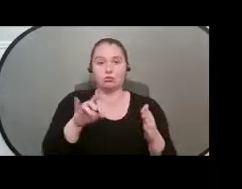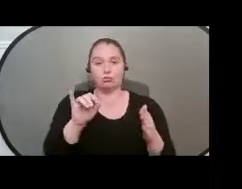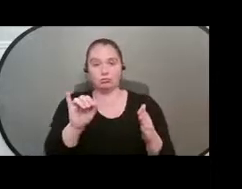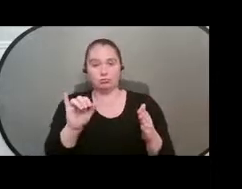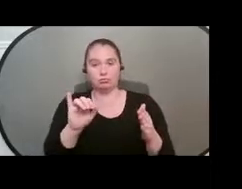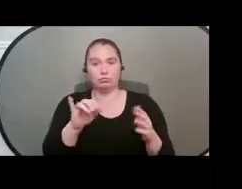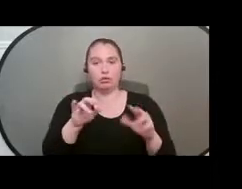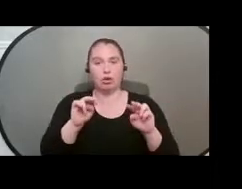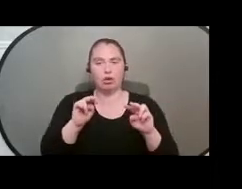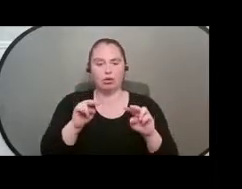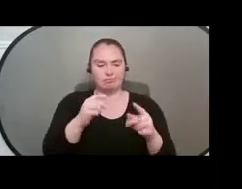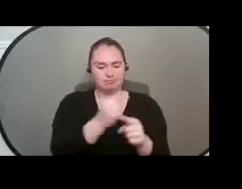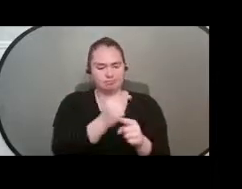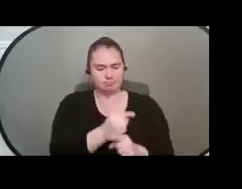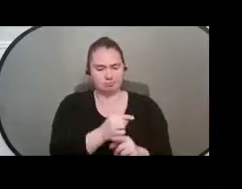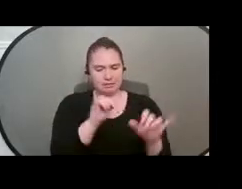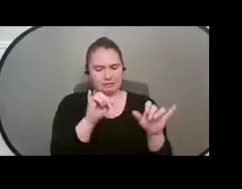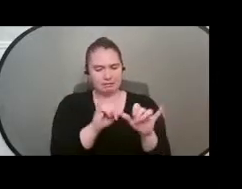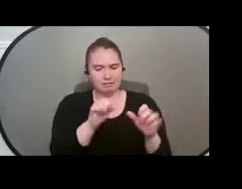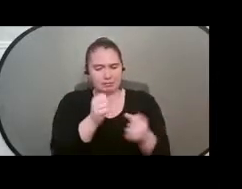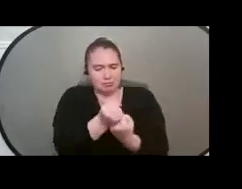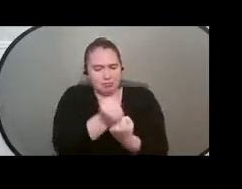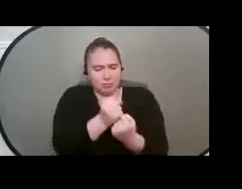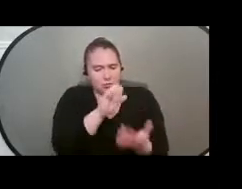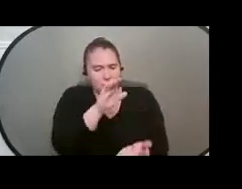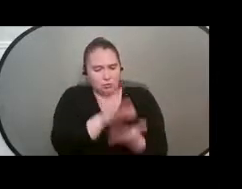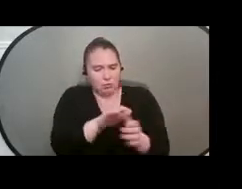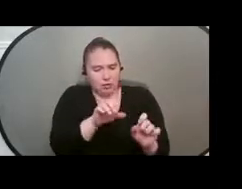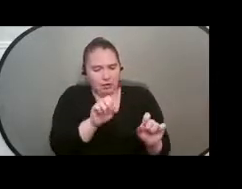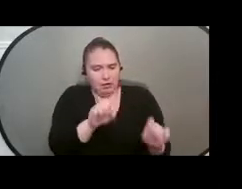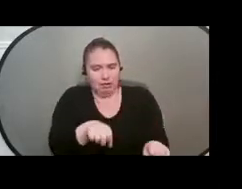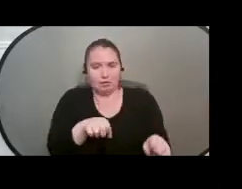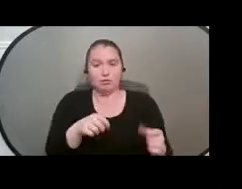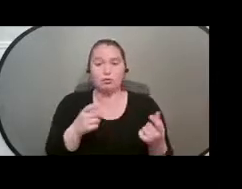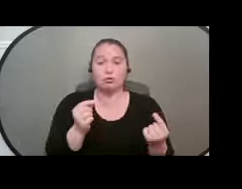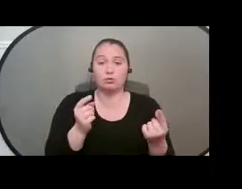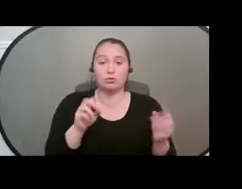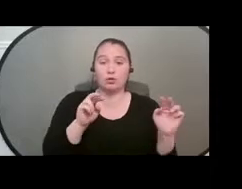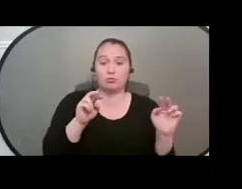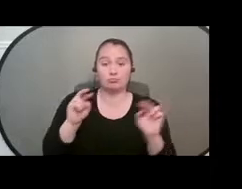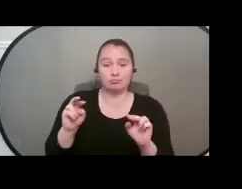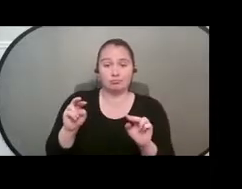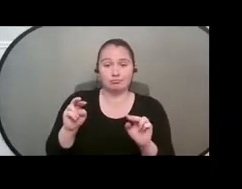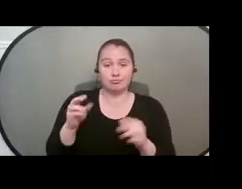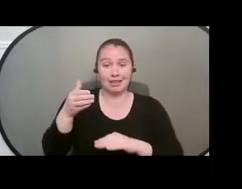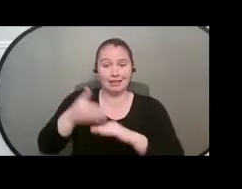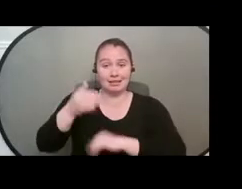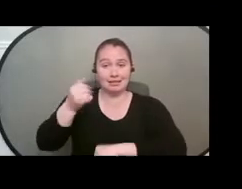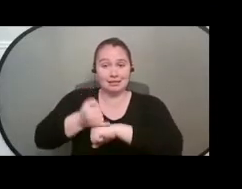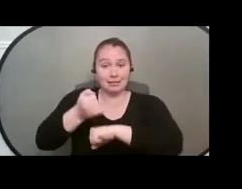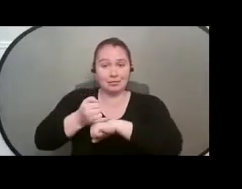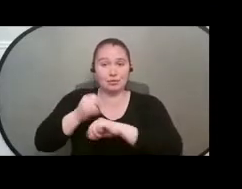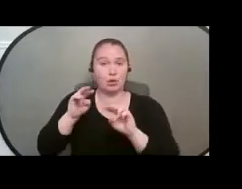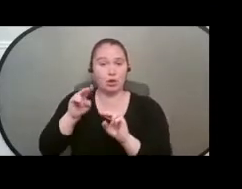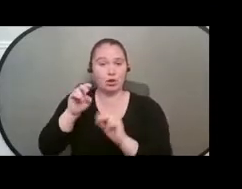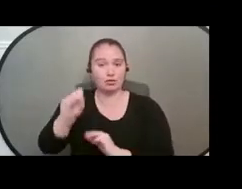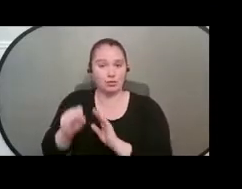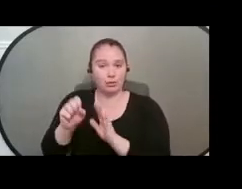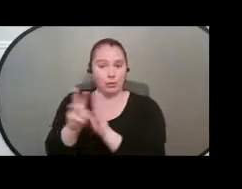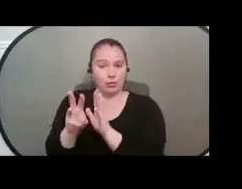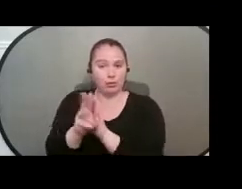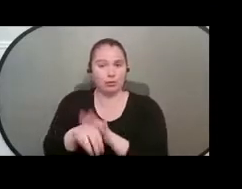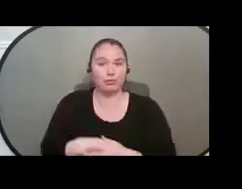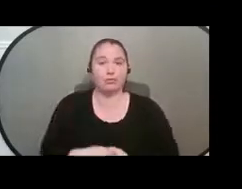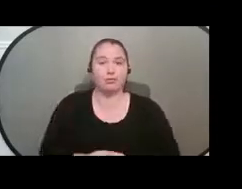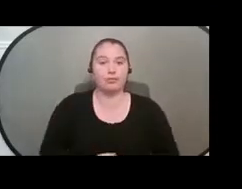appropriately sized and can support the school. As we look at the next campus, as we look at South Waco, here, this